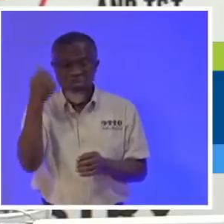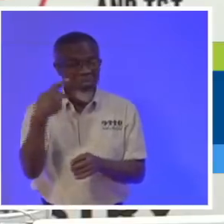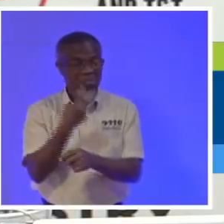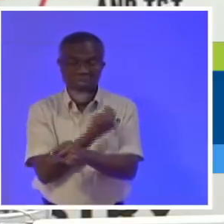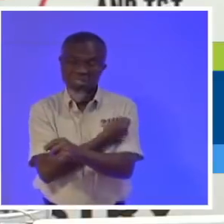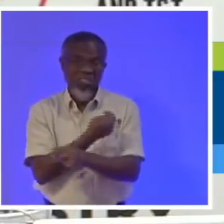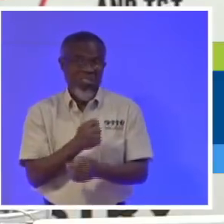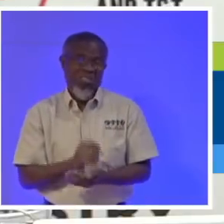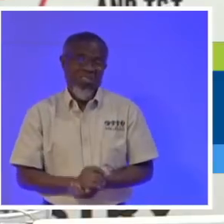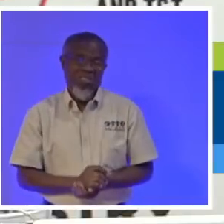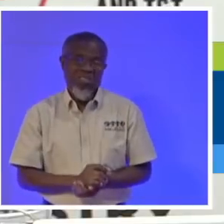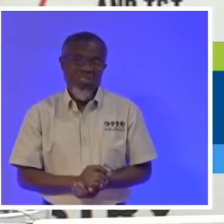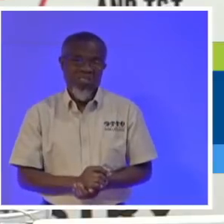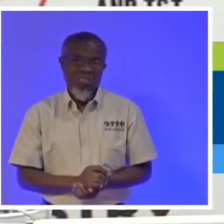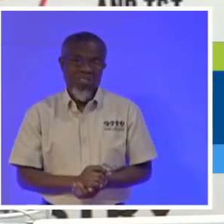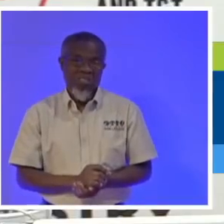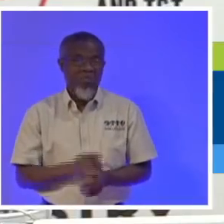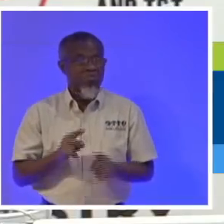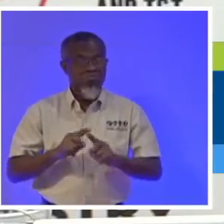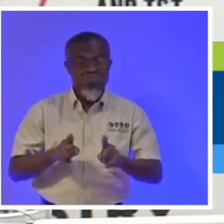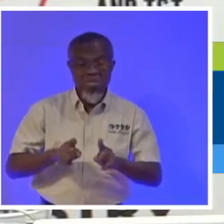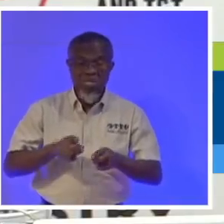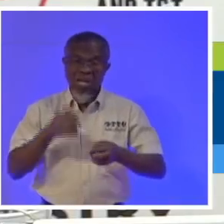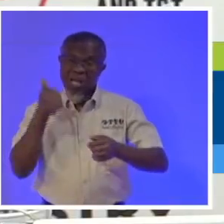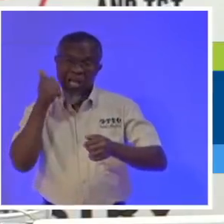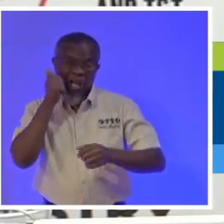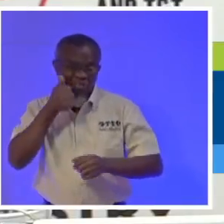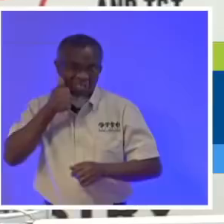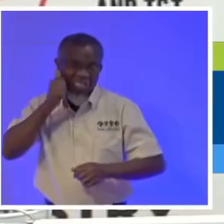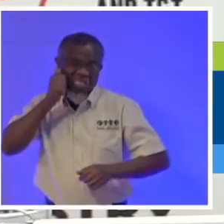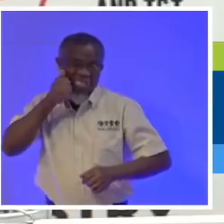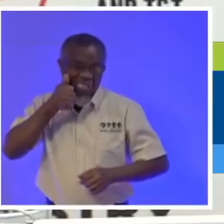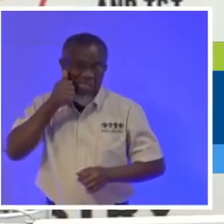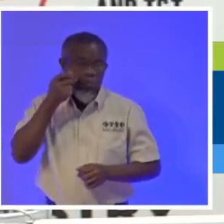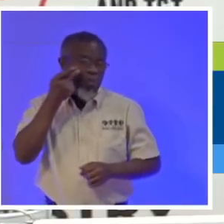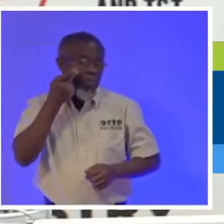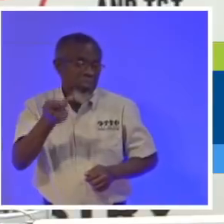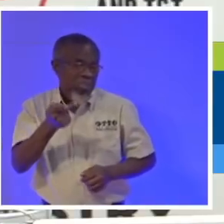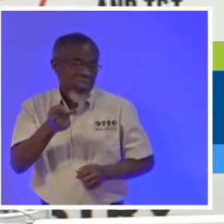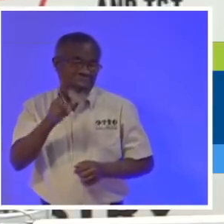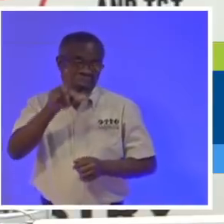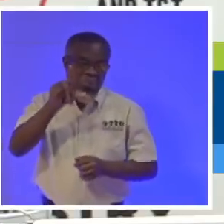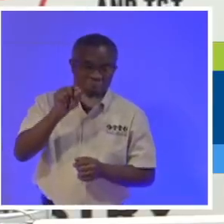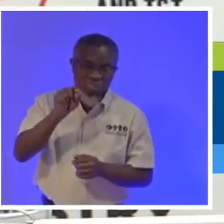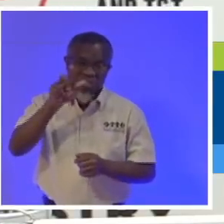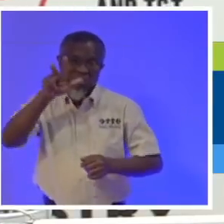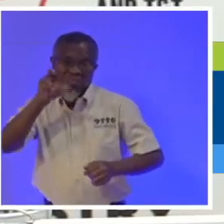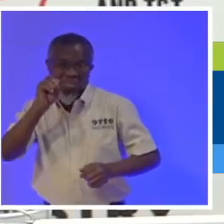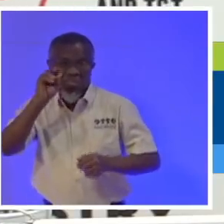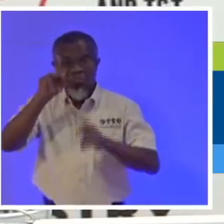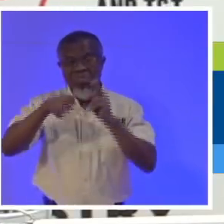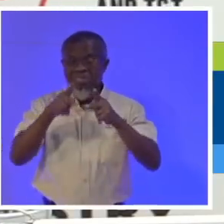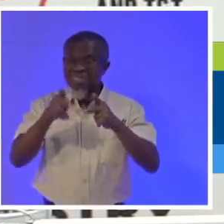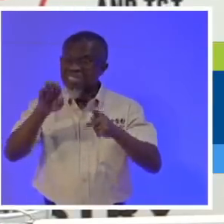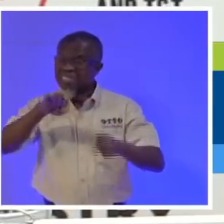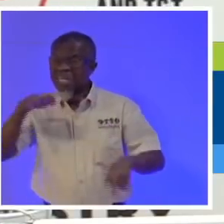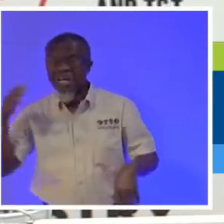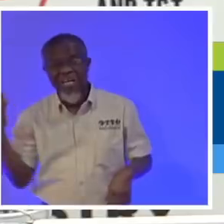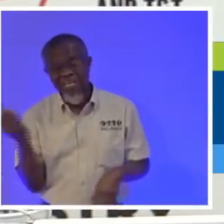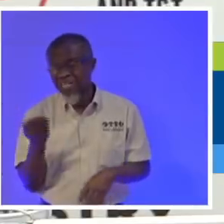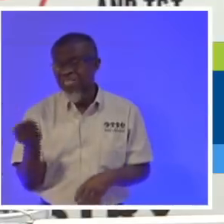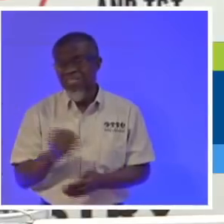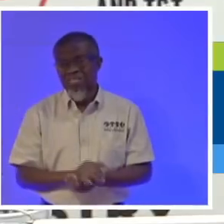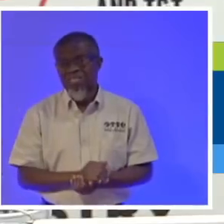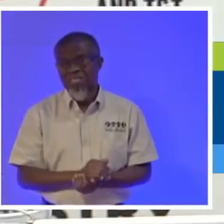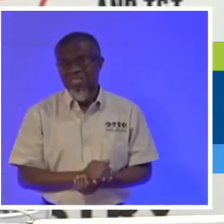day, 20 and 30 people are dying. So unfortunately, the way the